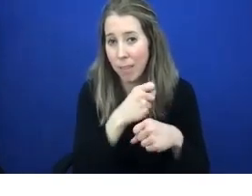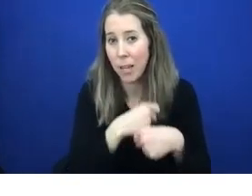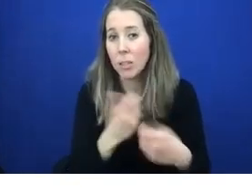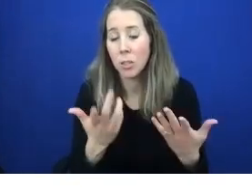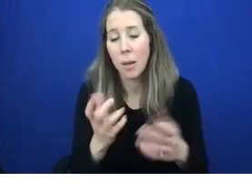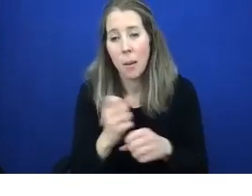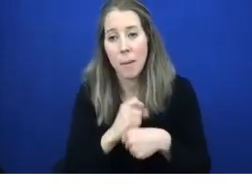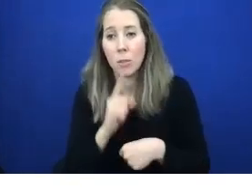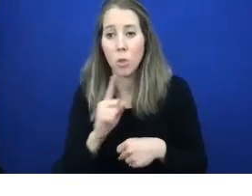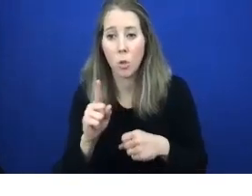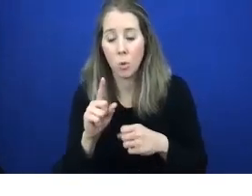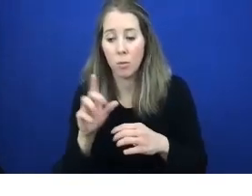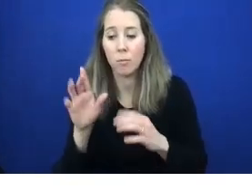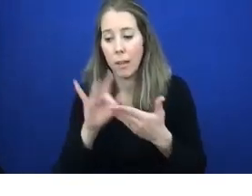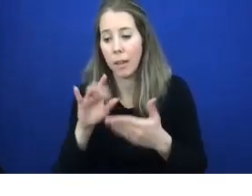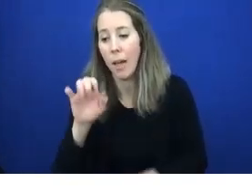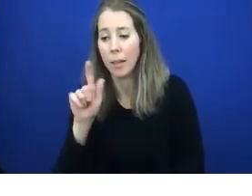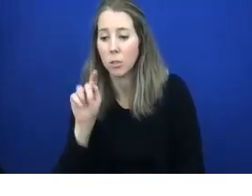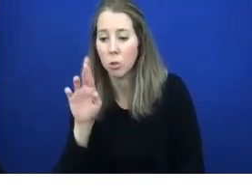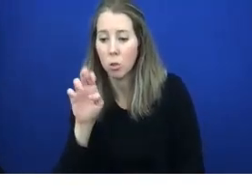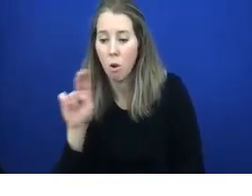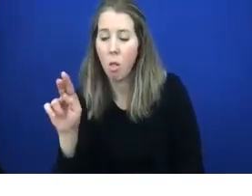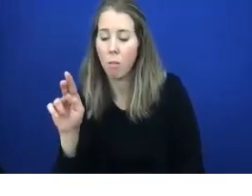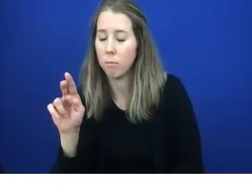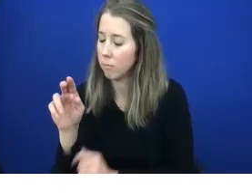make sure you select external tool and then